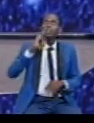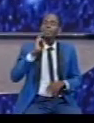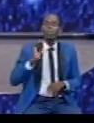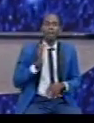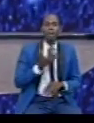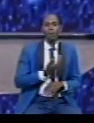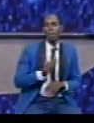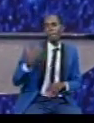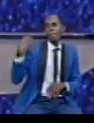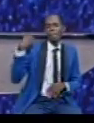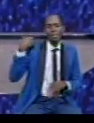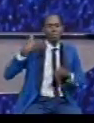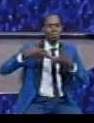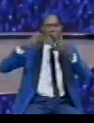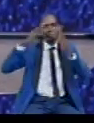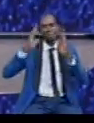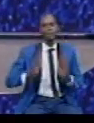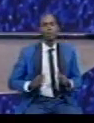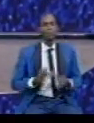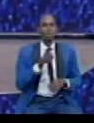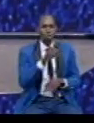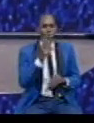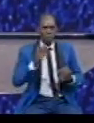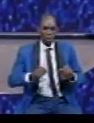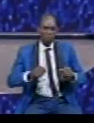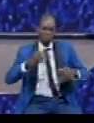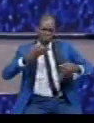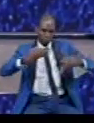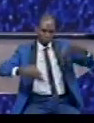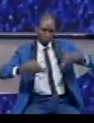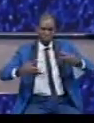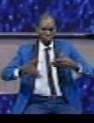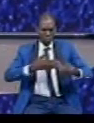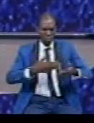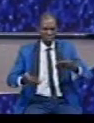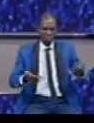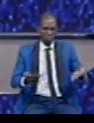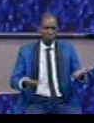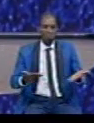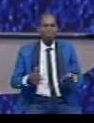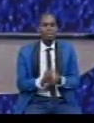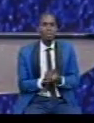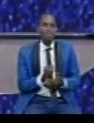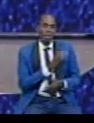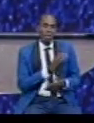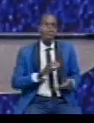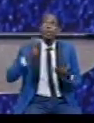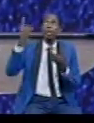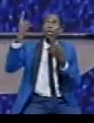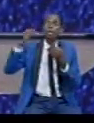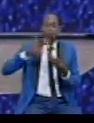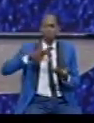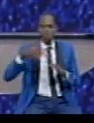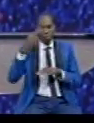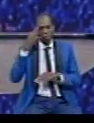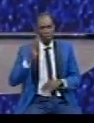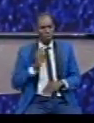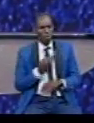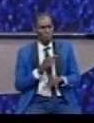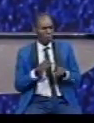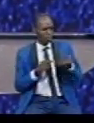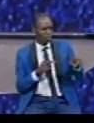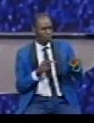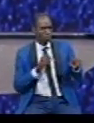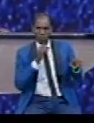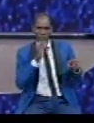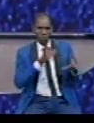Christ is our master. You can judge. Christ died for us. But you didn't die